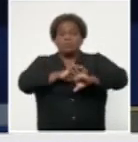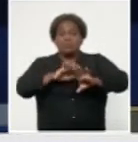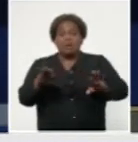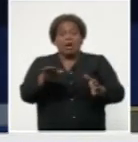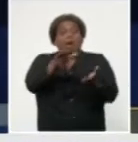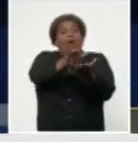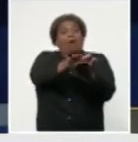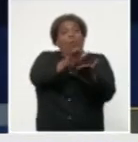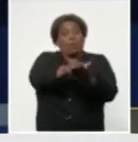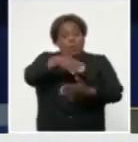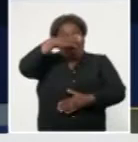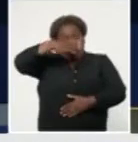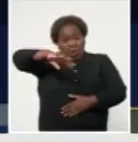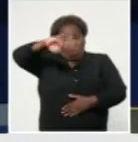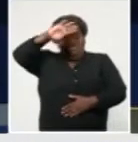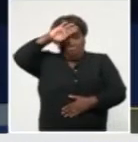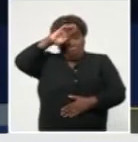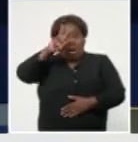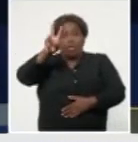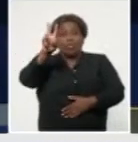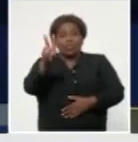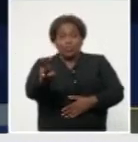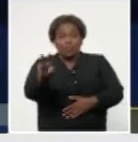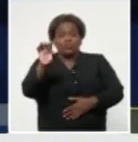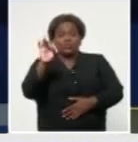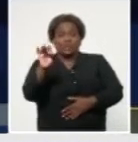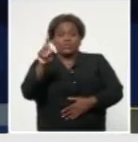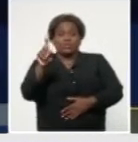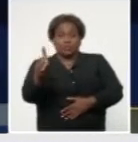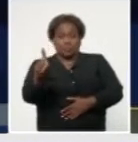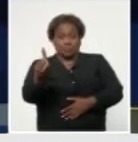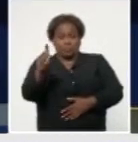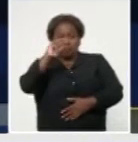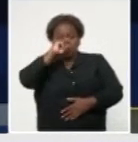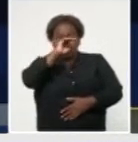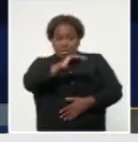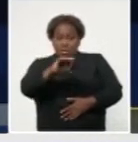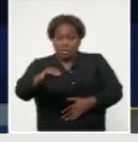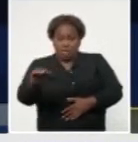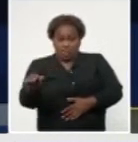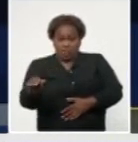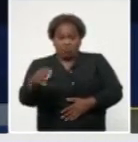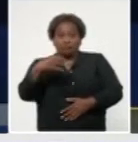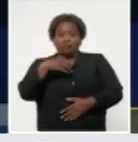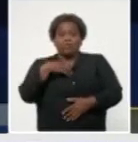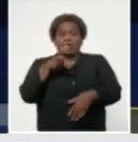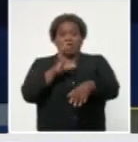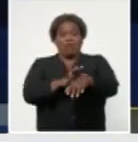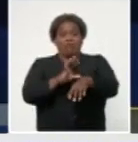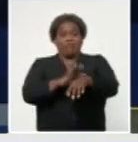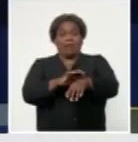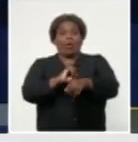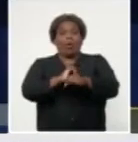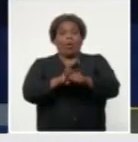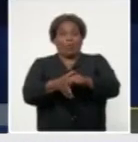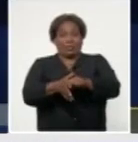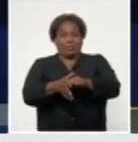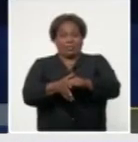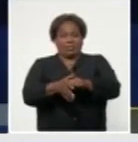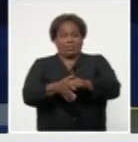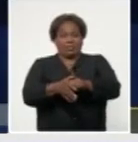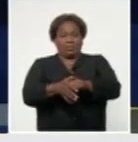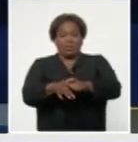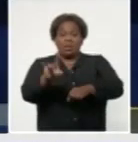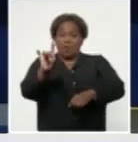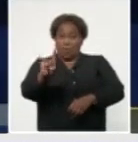and adolescents who have tested positive for COVID-19, out of whom 92.6%, that